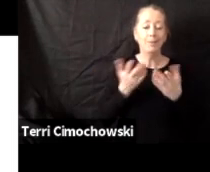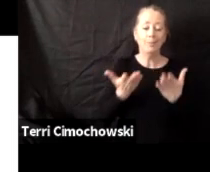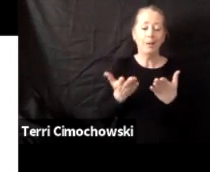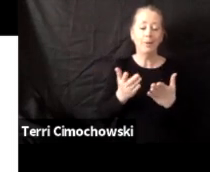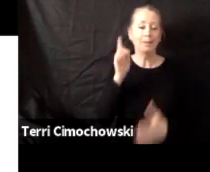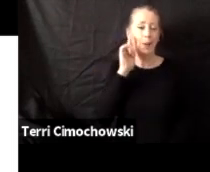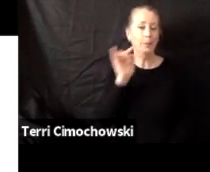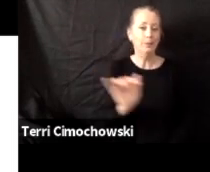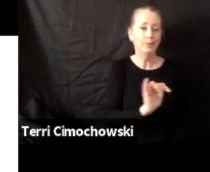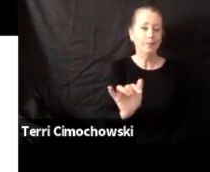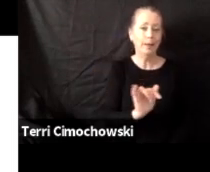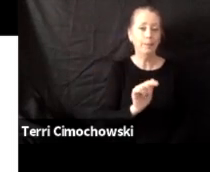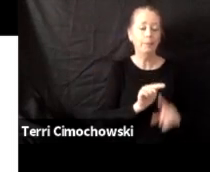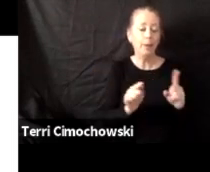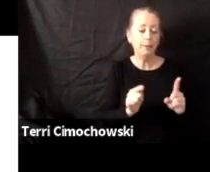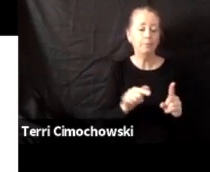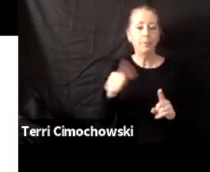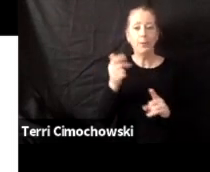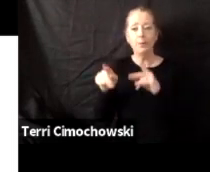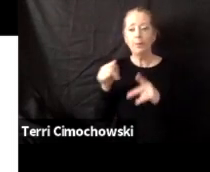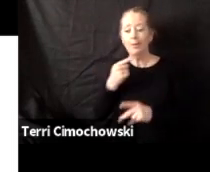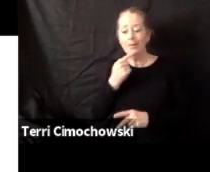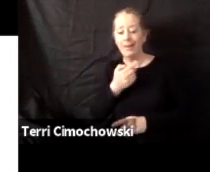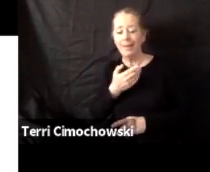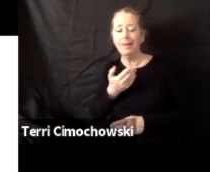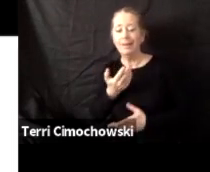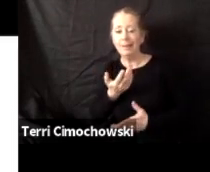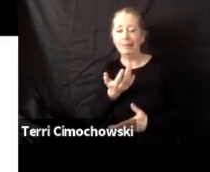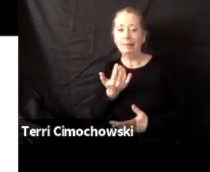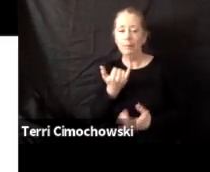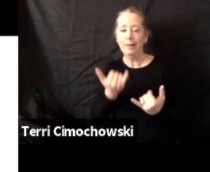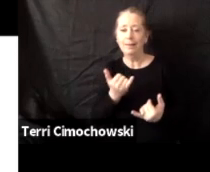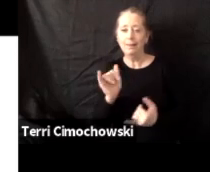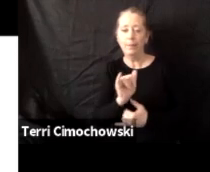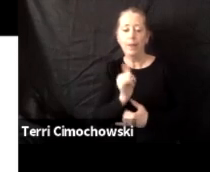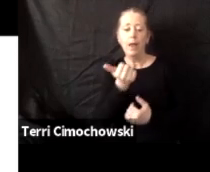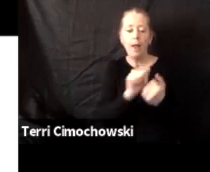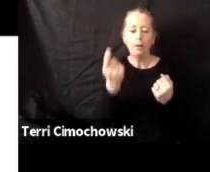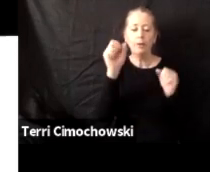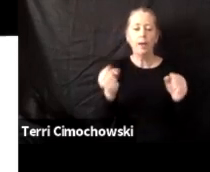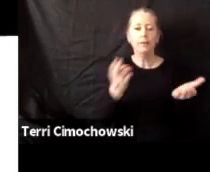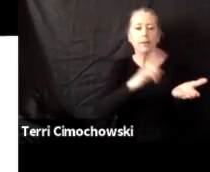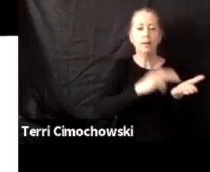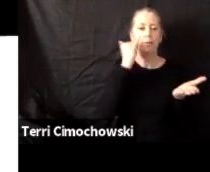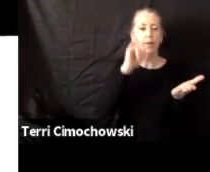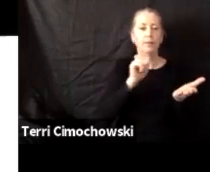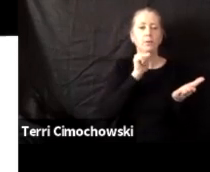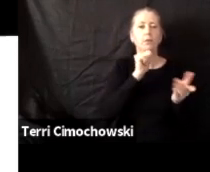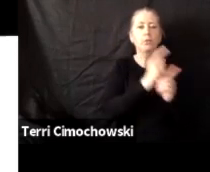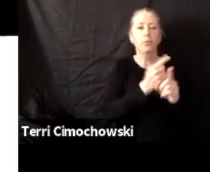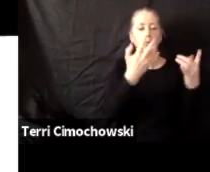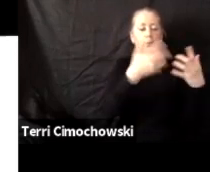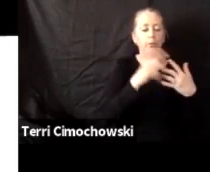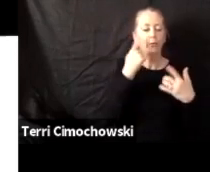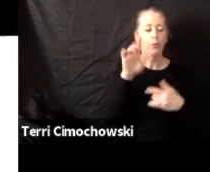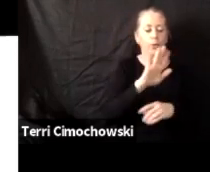this point, but just kind of touching on what other people have said, anyone can sign up for District 196 Online if that's the right fit for your family,